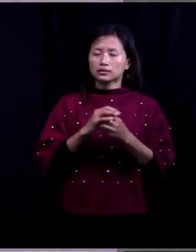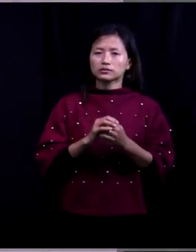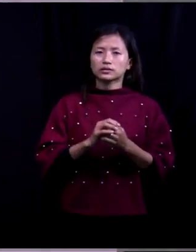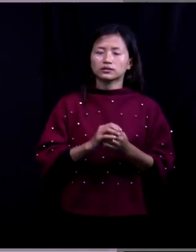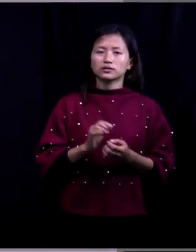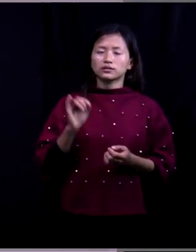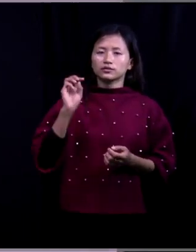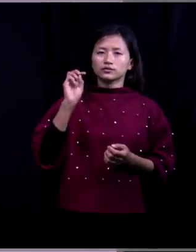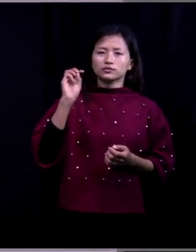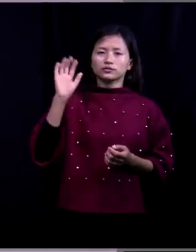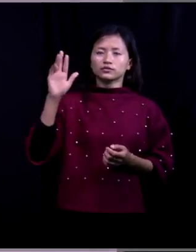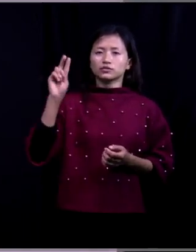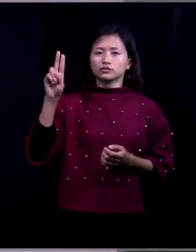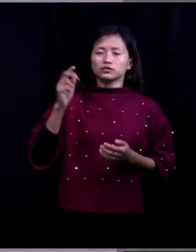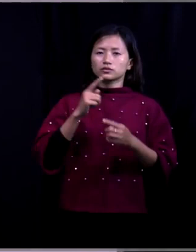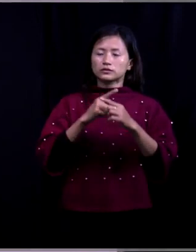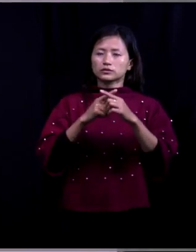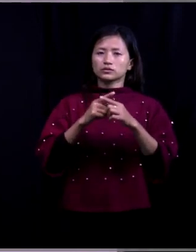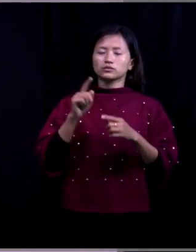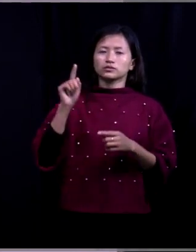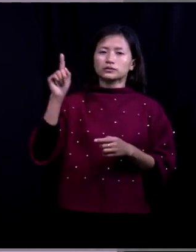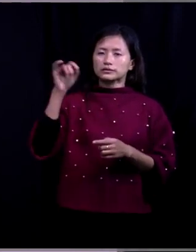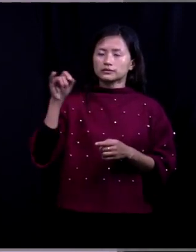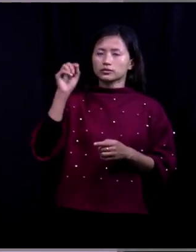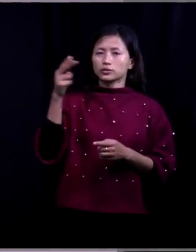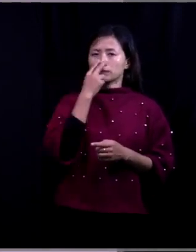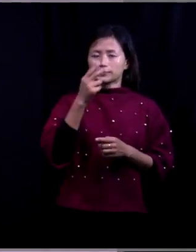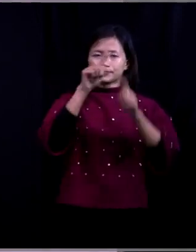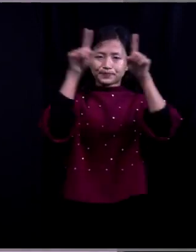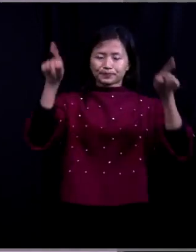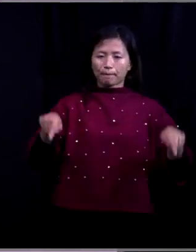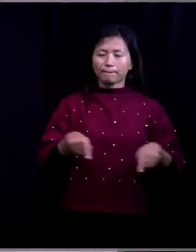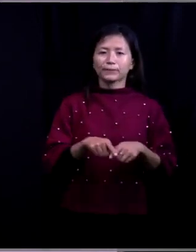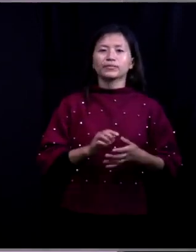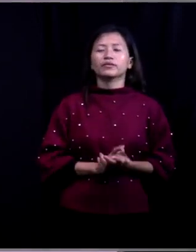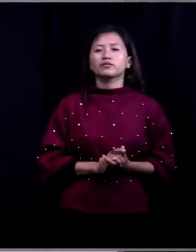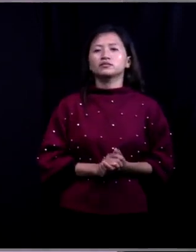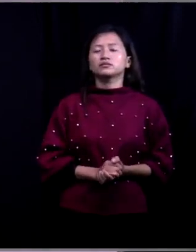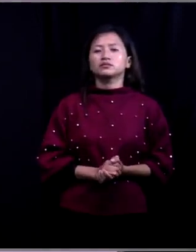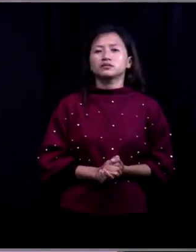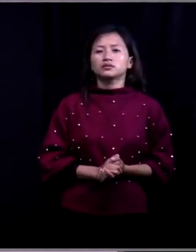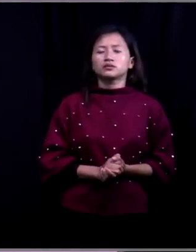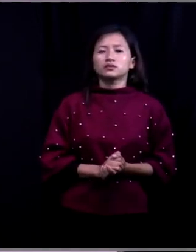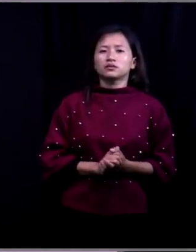into 6.022 into 10 to the power 23 divided by 4